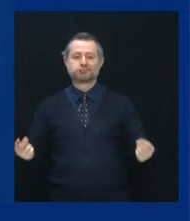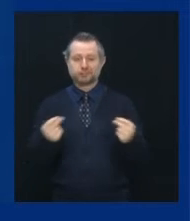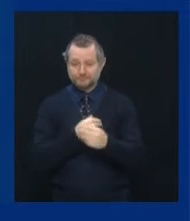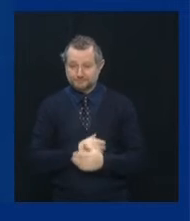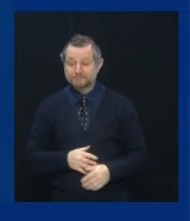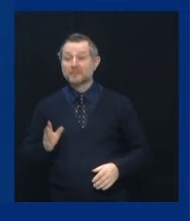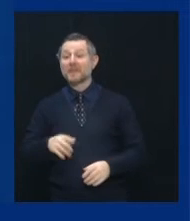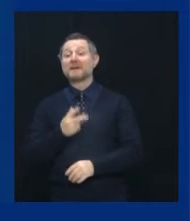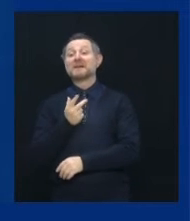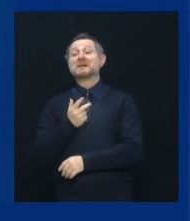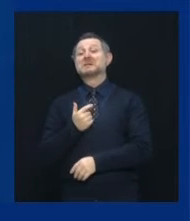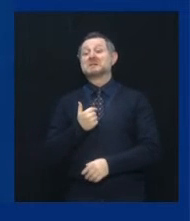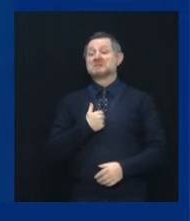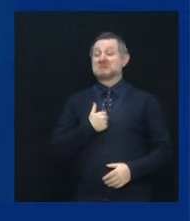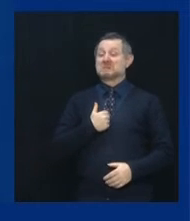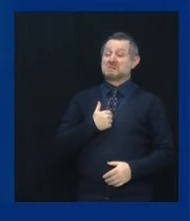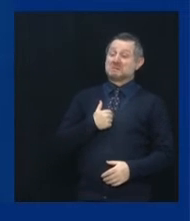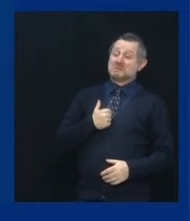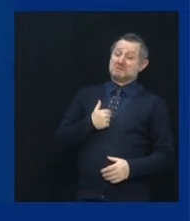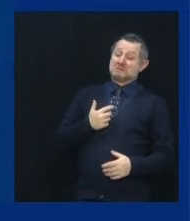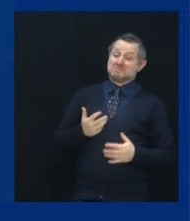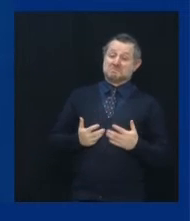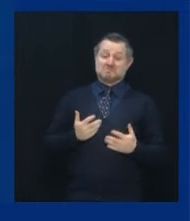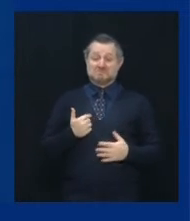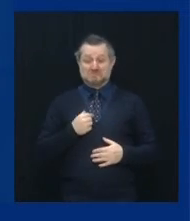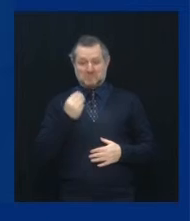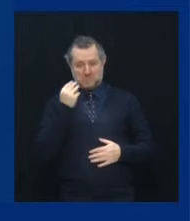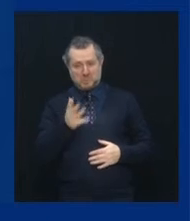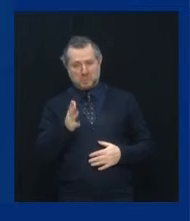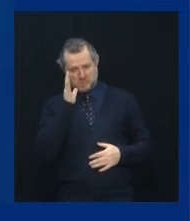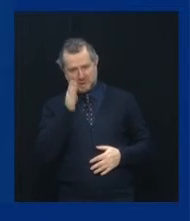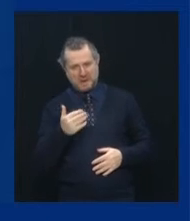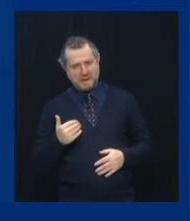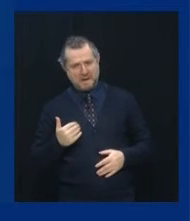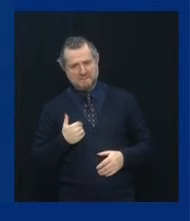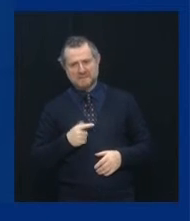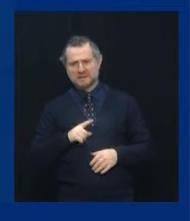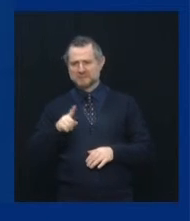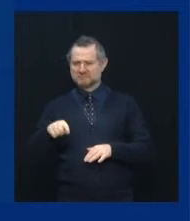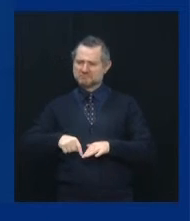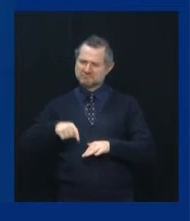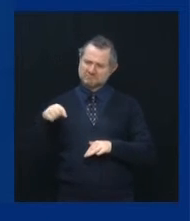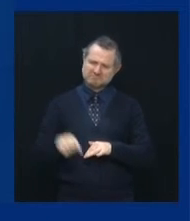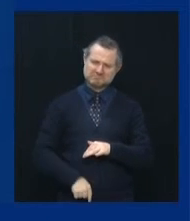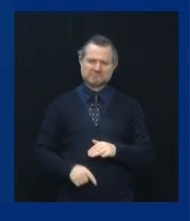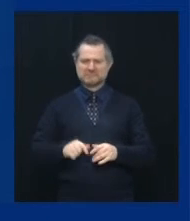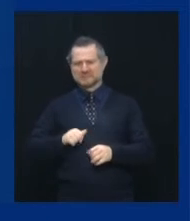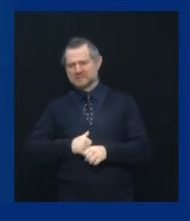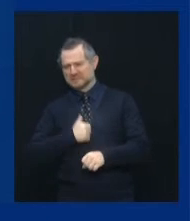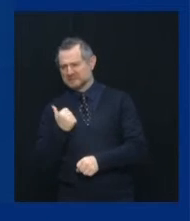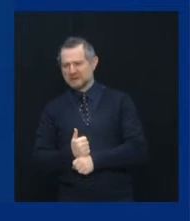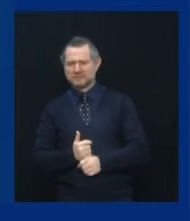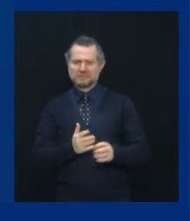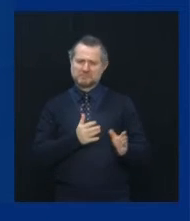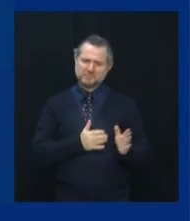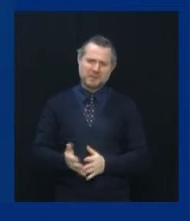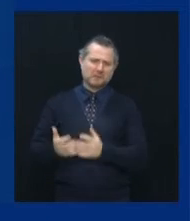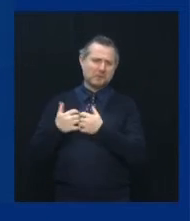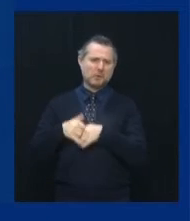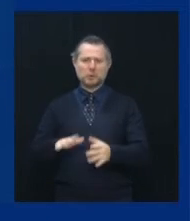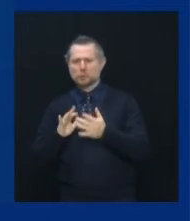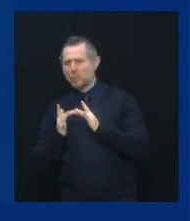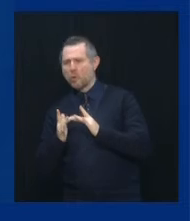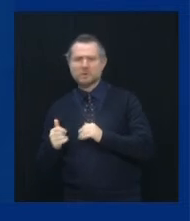a truly extensive distribution network with literally thousands